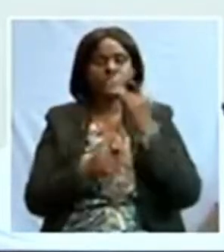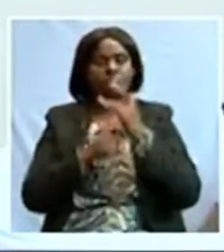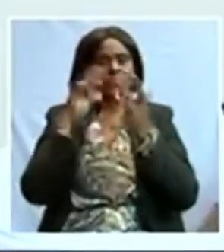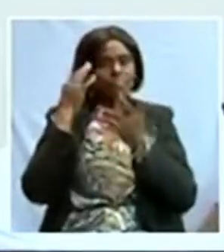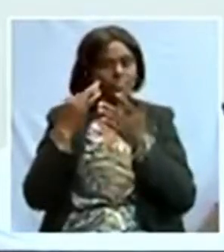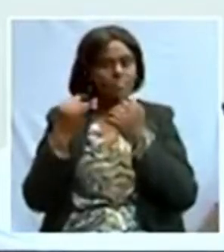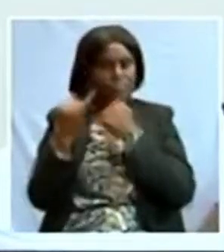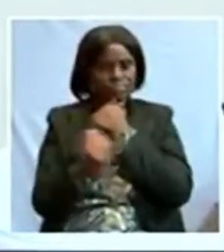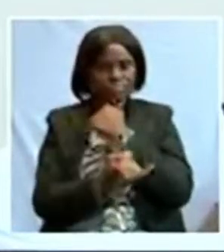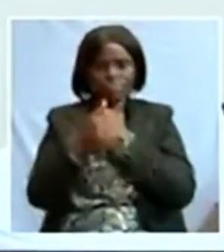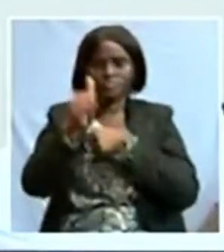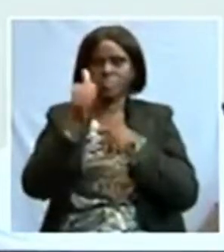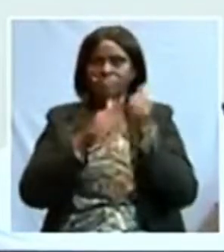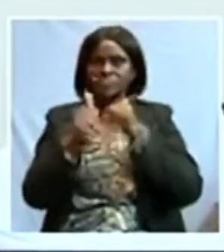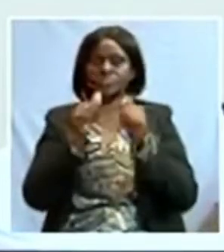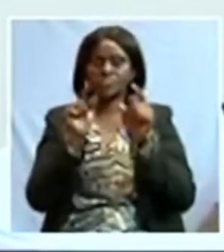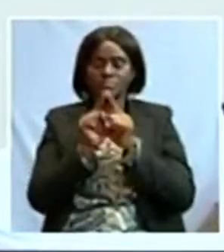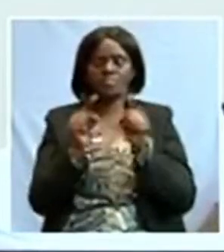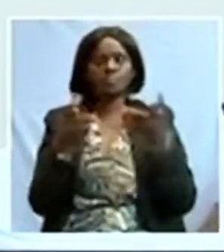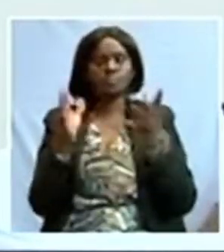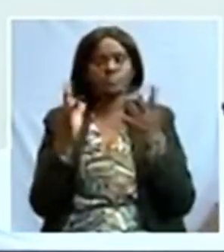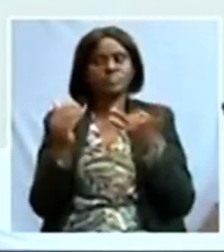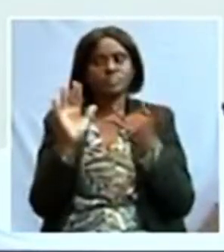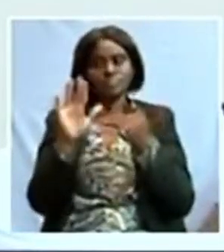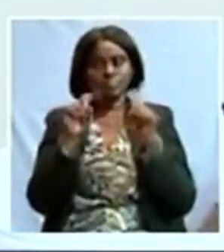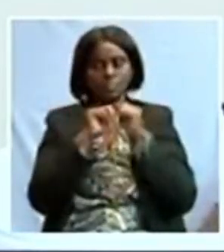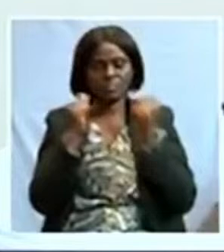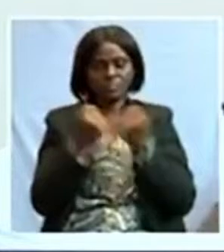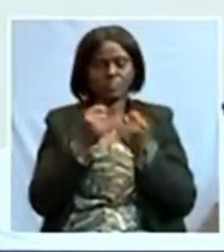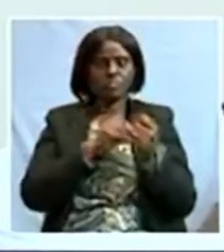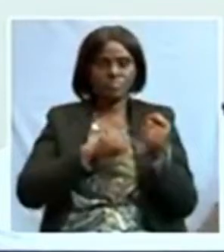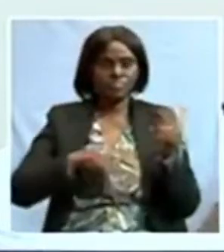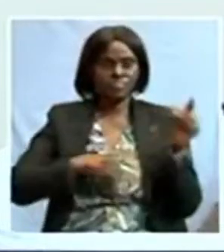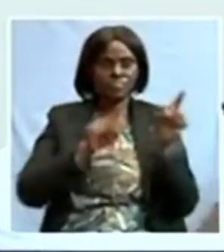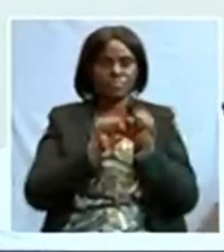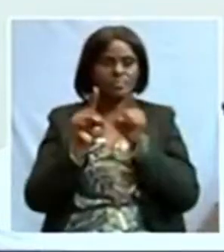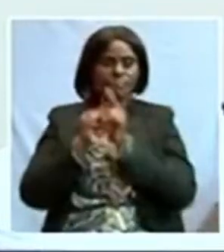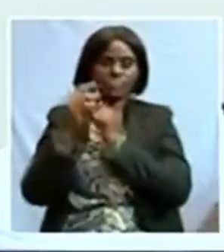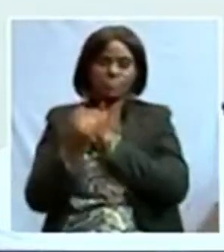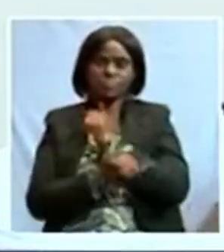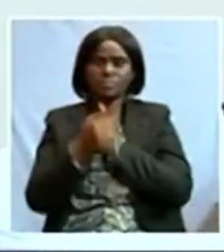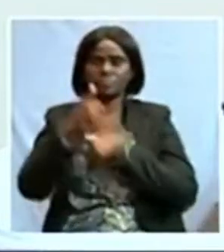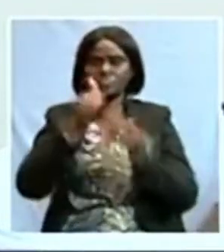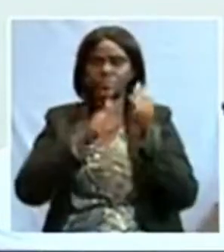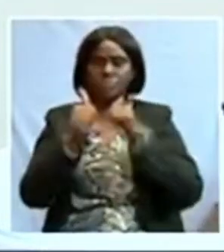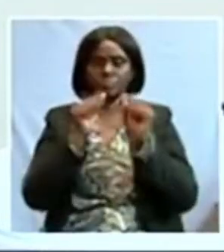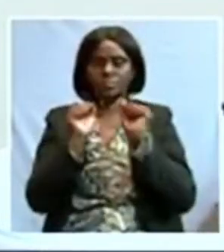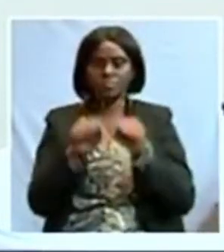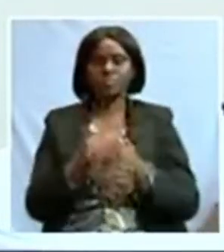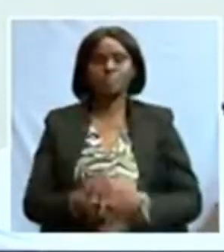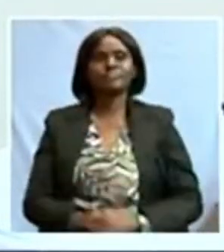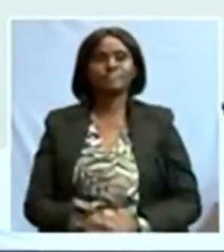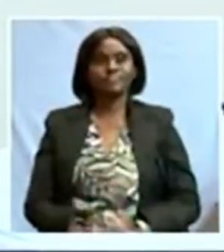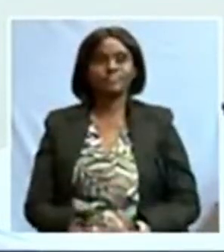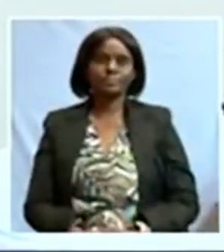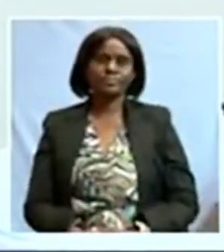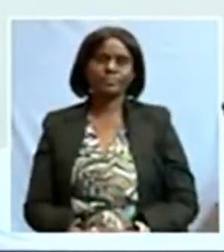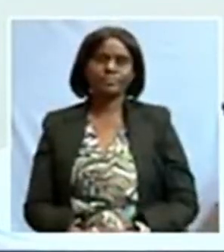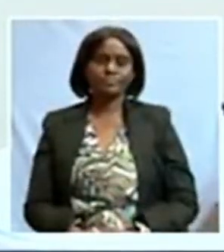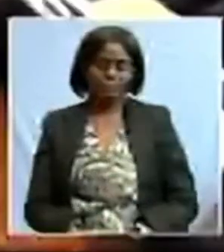introduce yourself and allow your team members to also introduce themselves. Thank you so